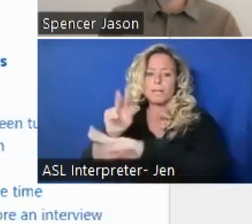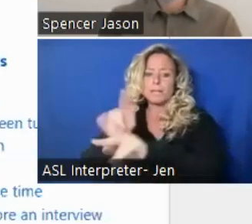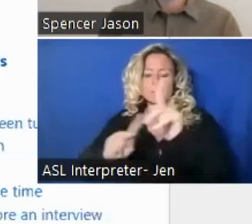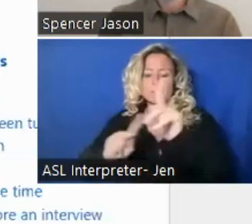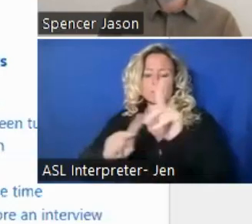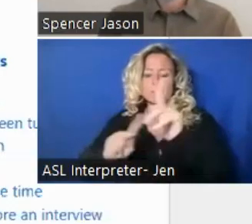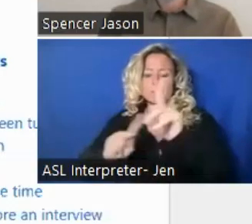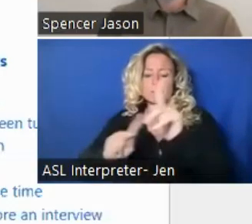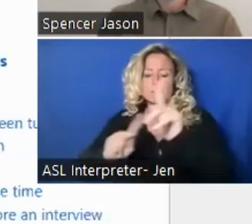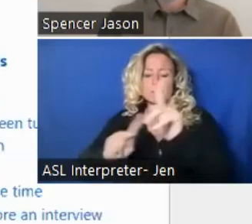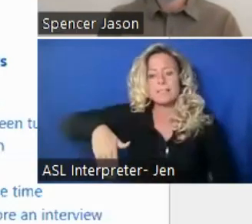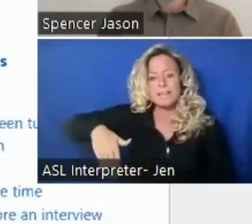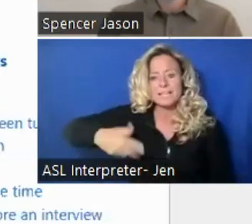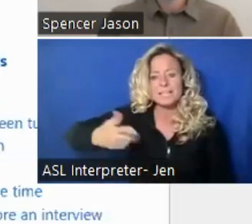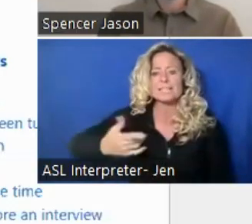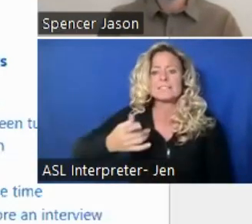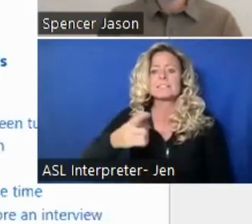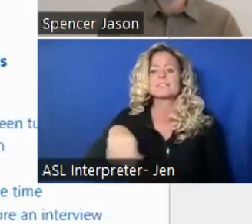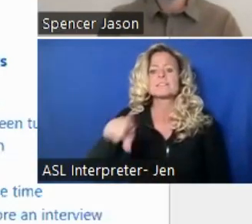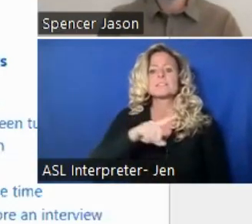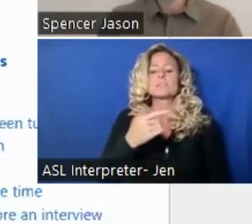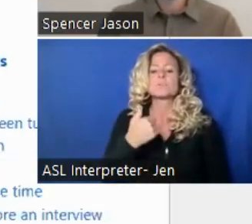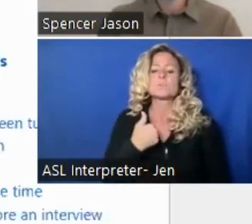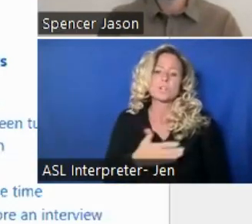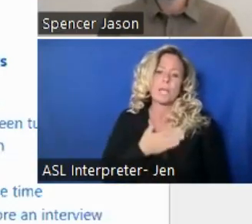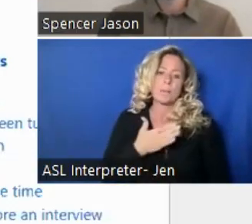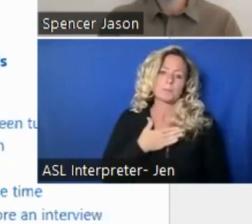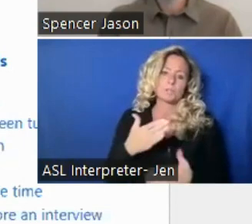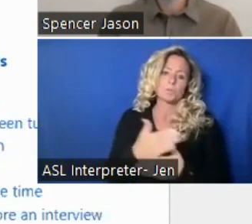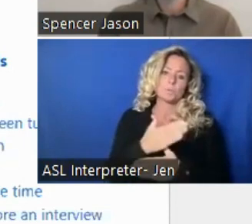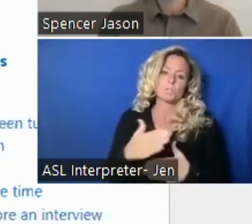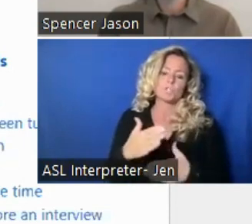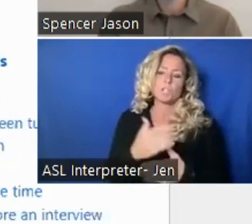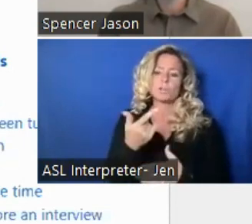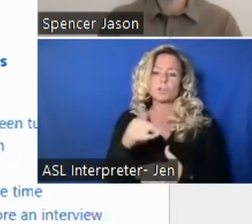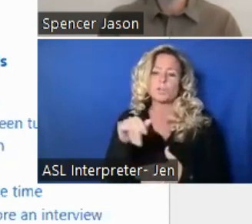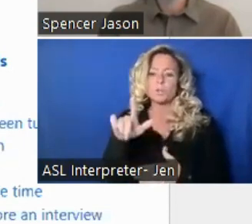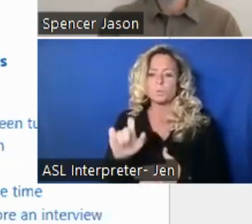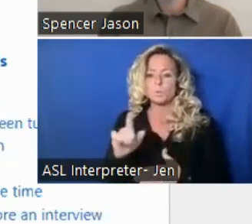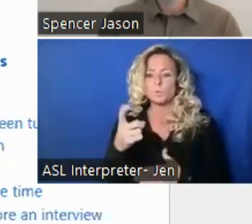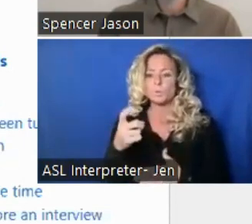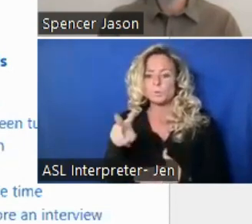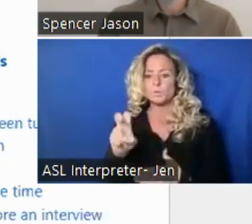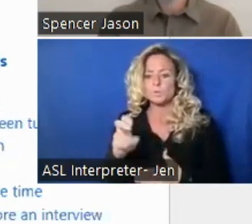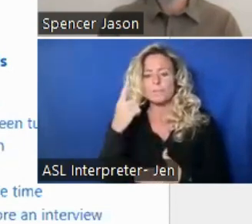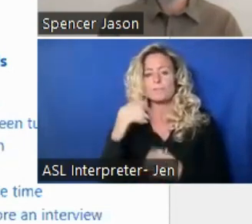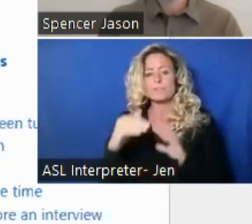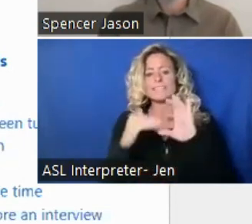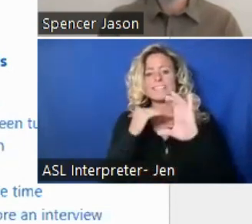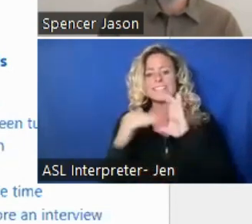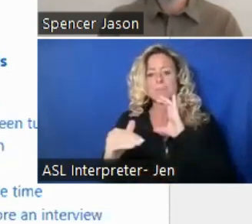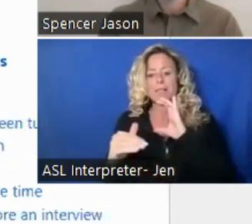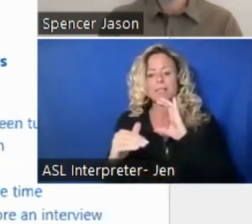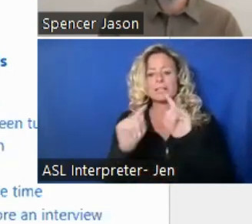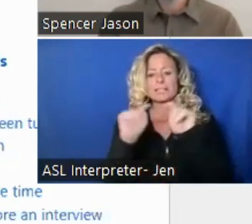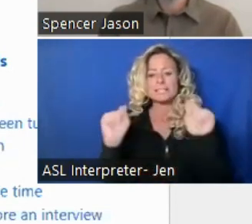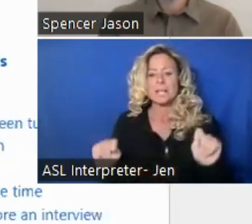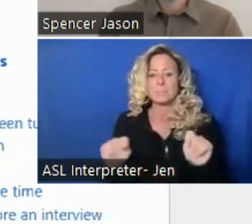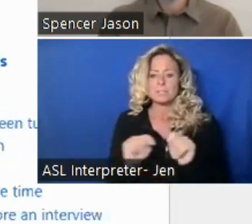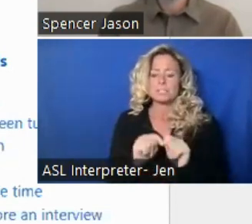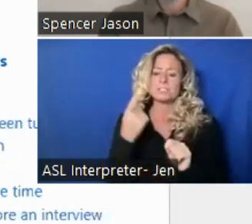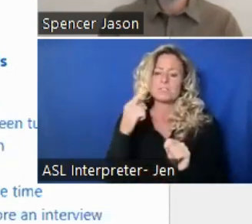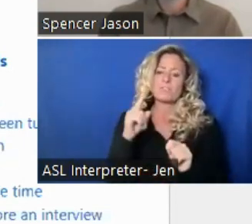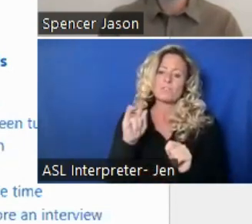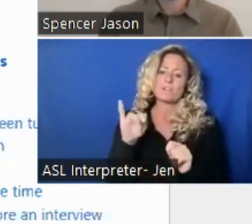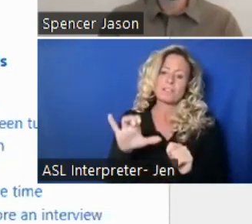late, that we are happy to share a Google Drive of email templates for some